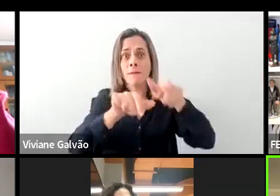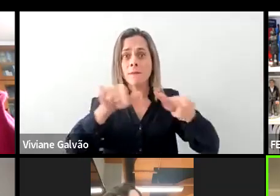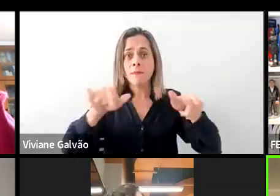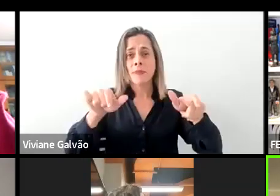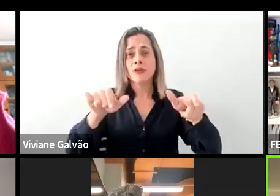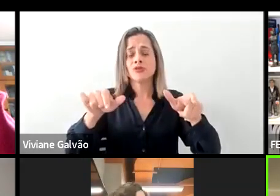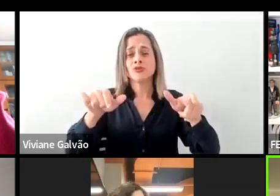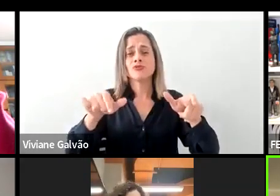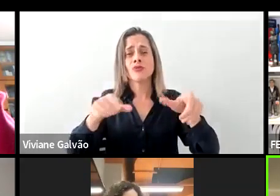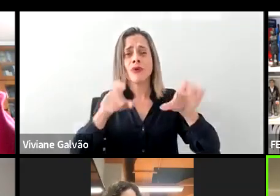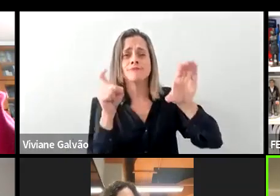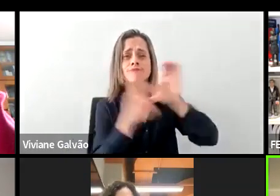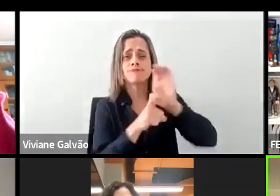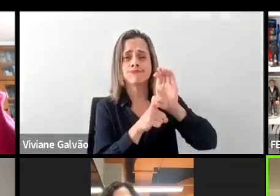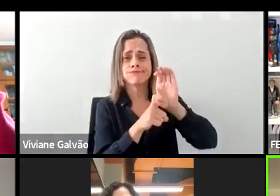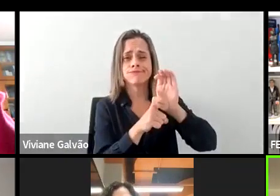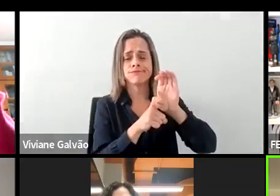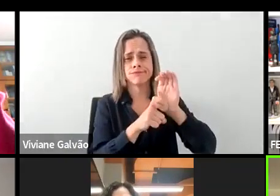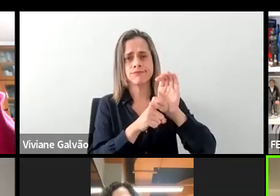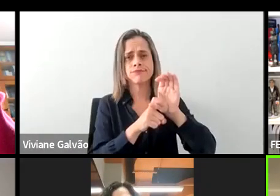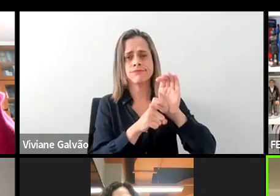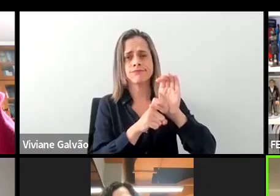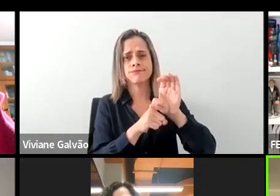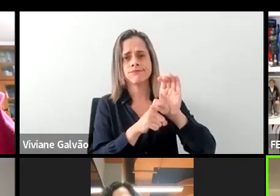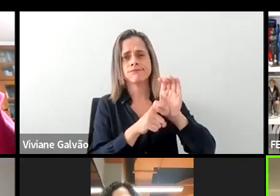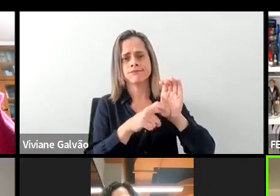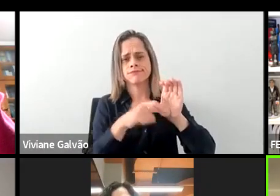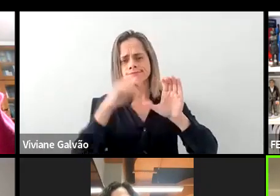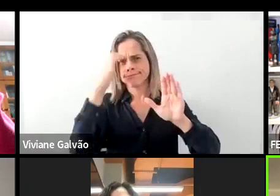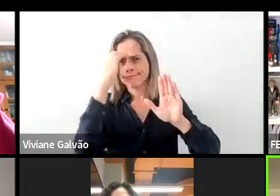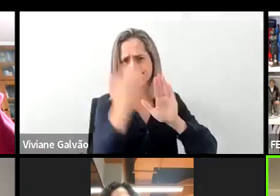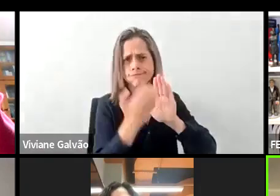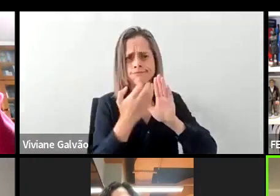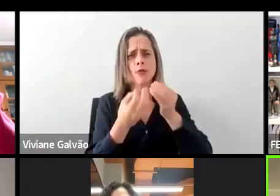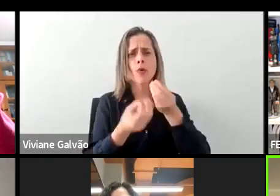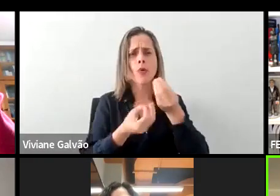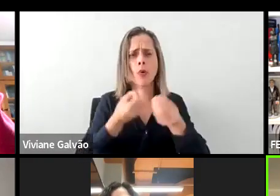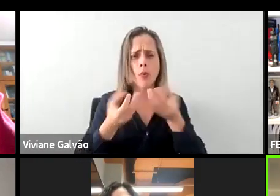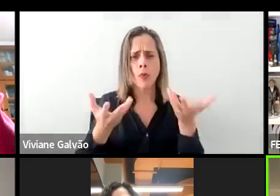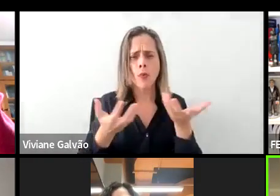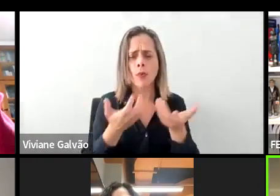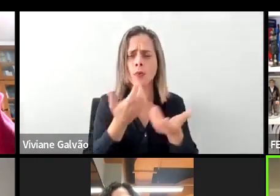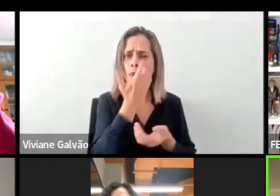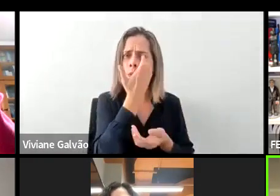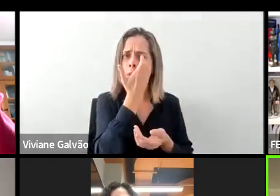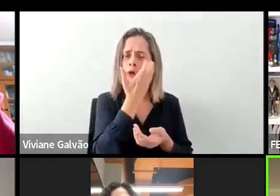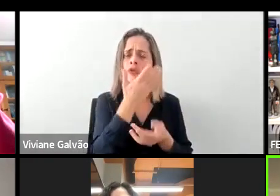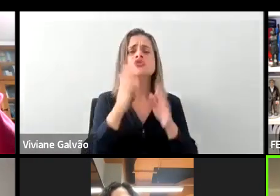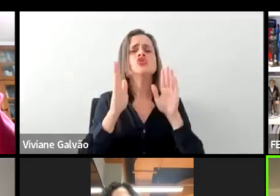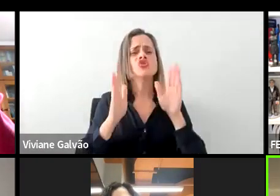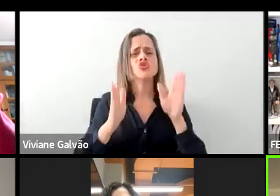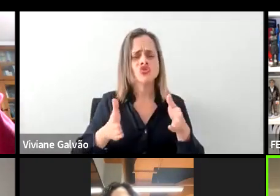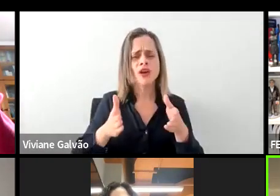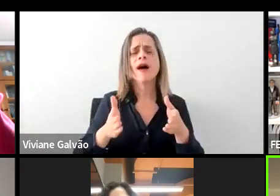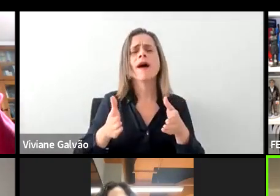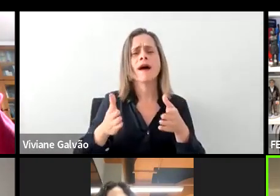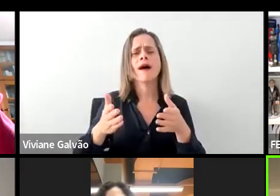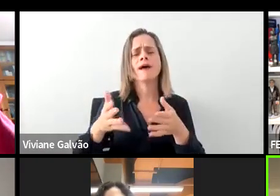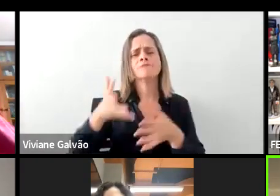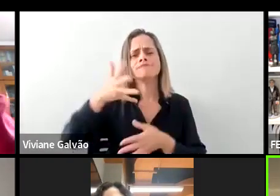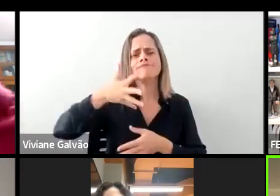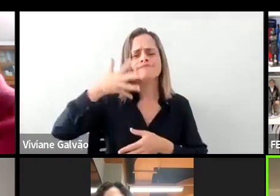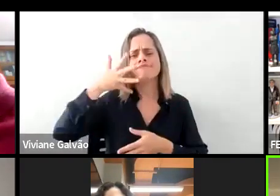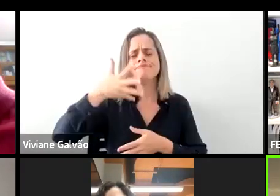know, the logic of domination, and therefore understand the relational and